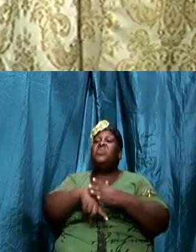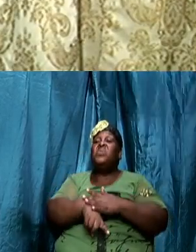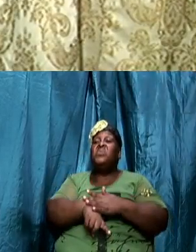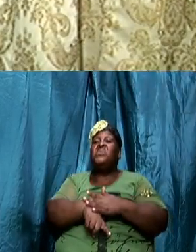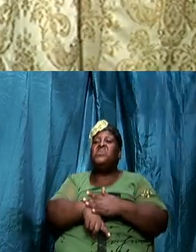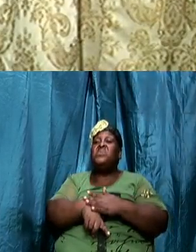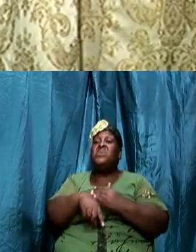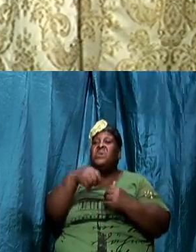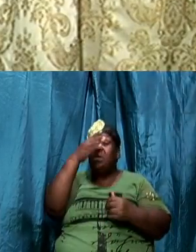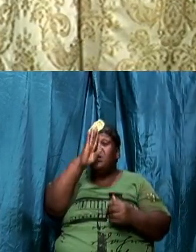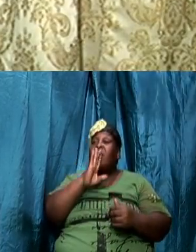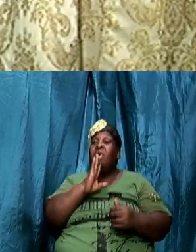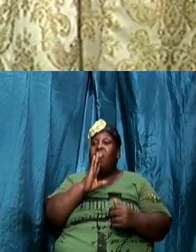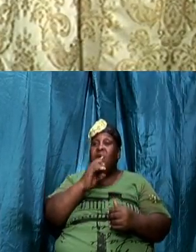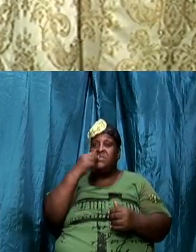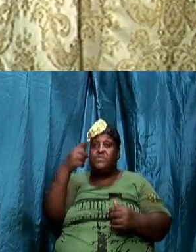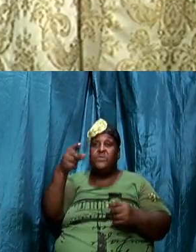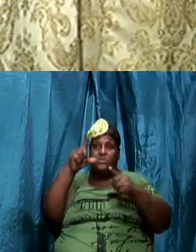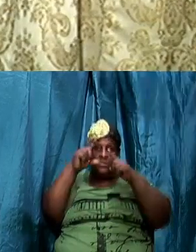talking to Moses.